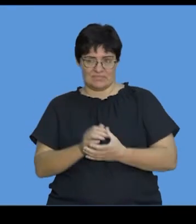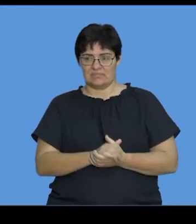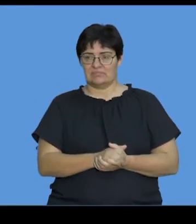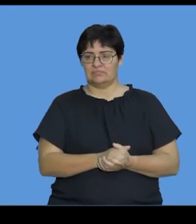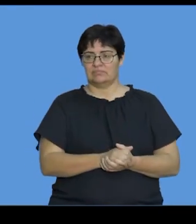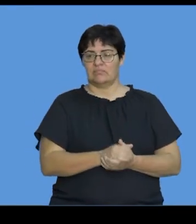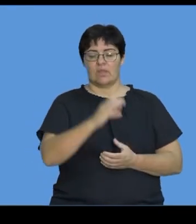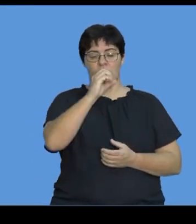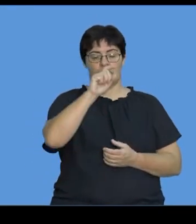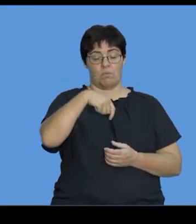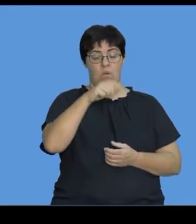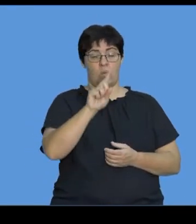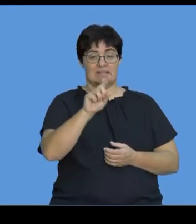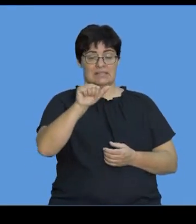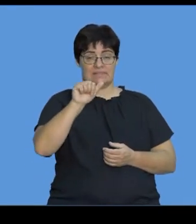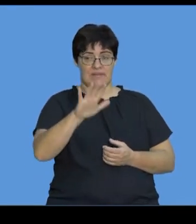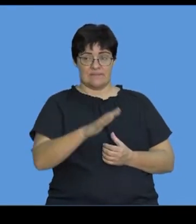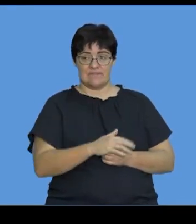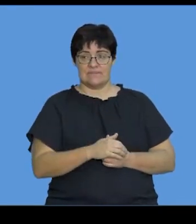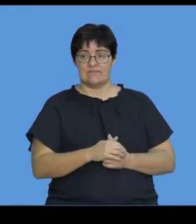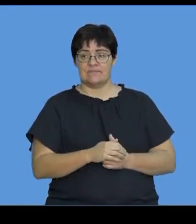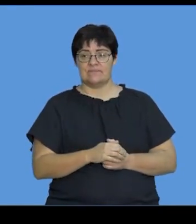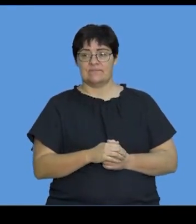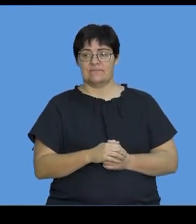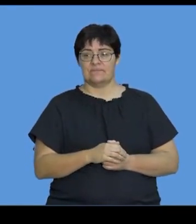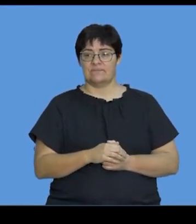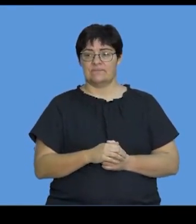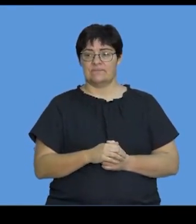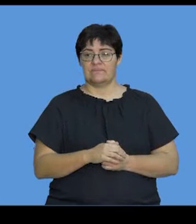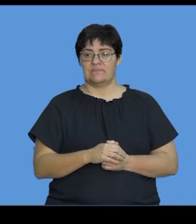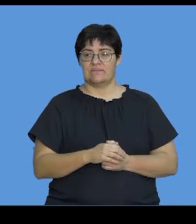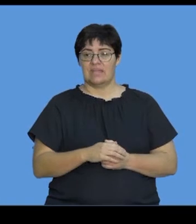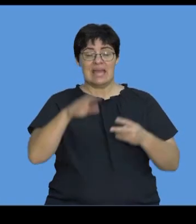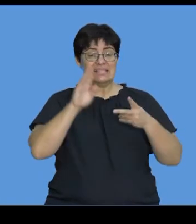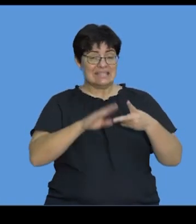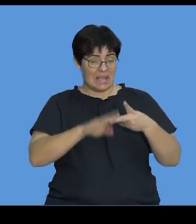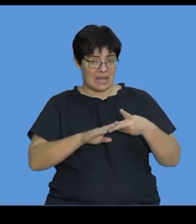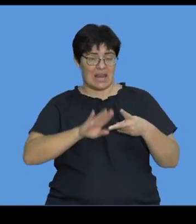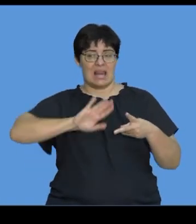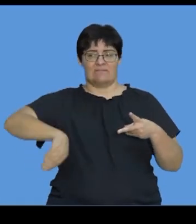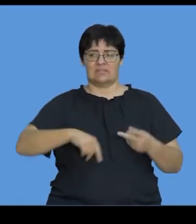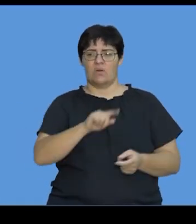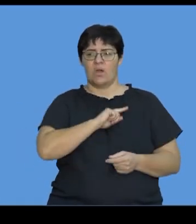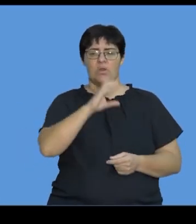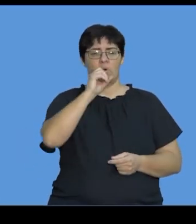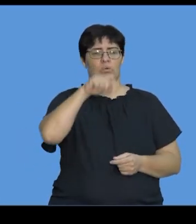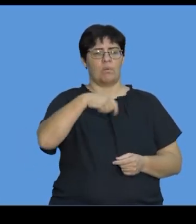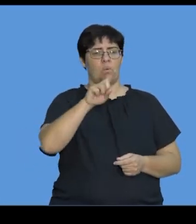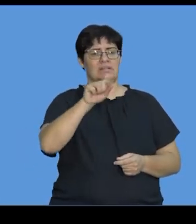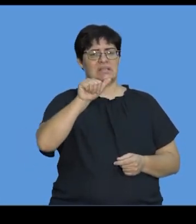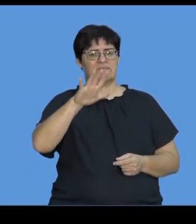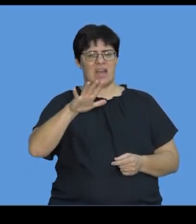multiplication. I multiply that 0,165 in. But I'm going to leave out the second term, okay?